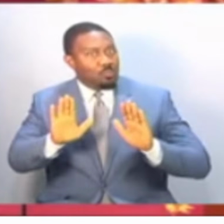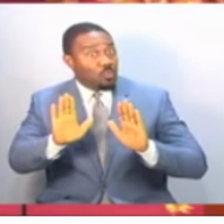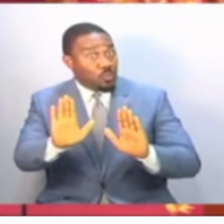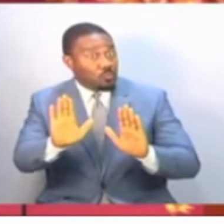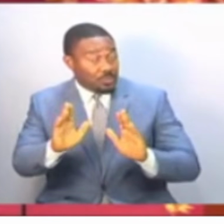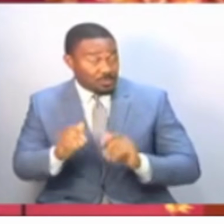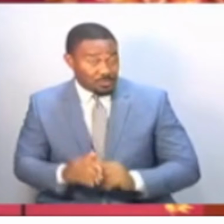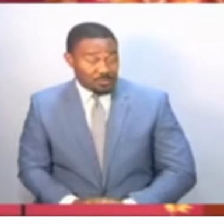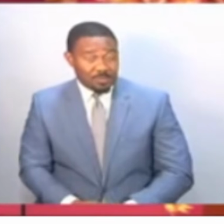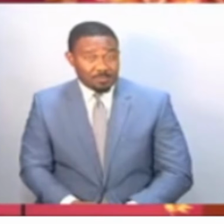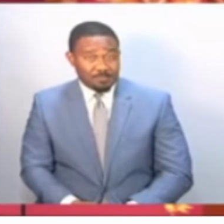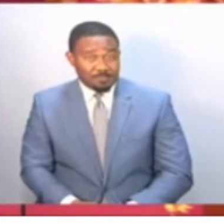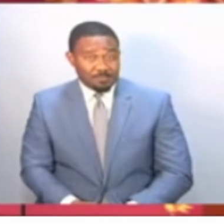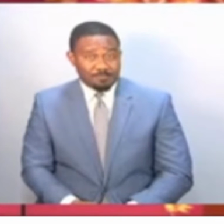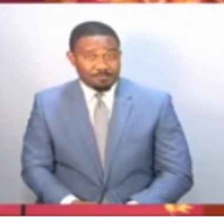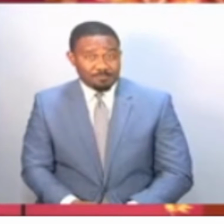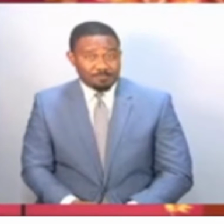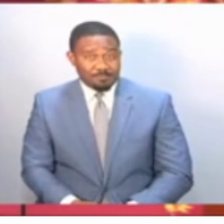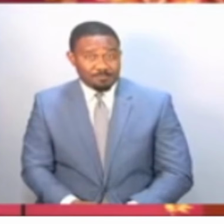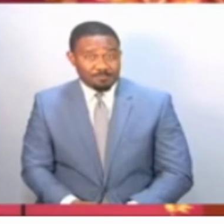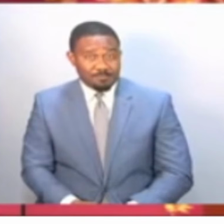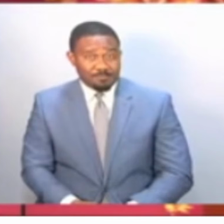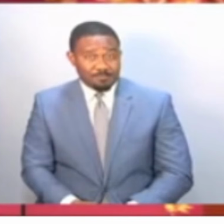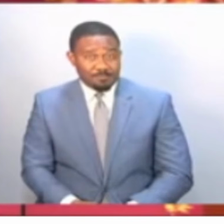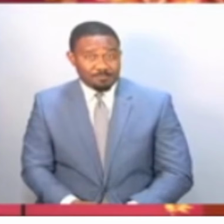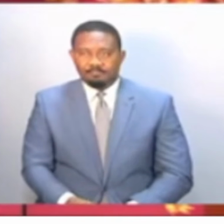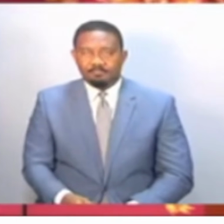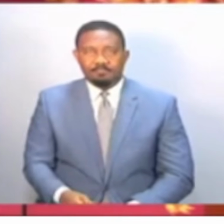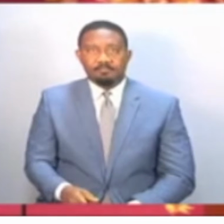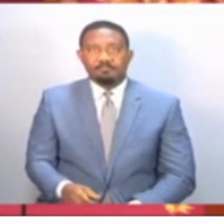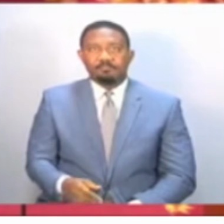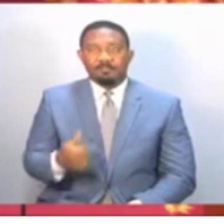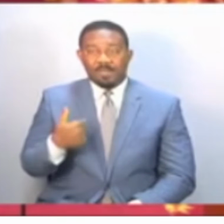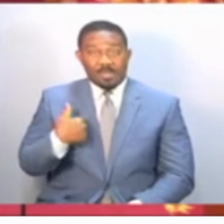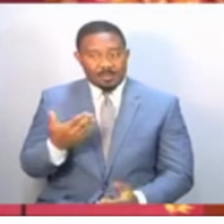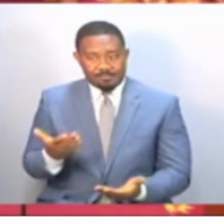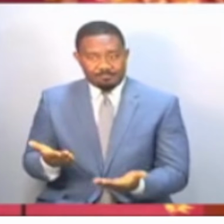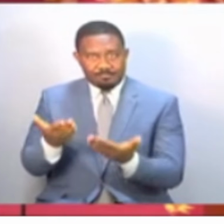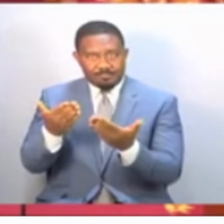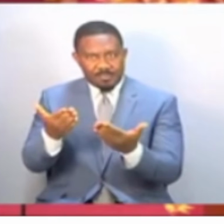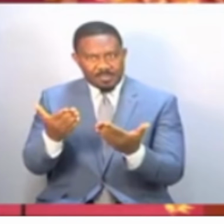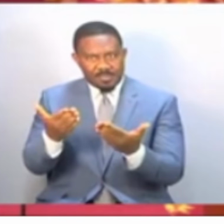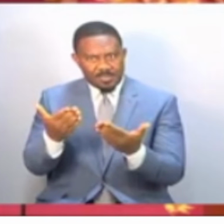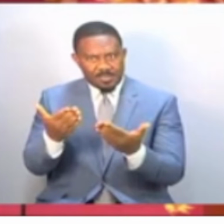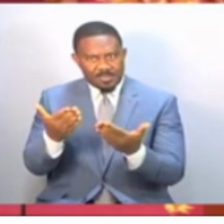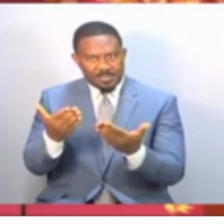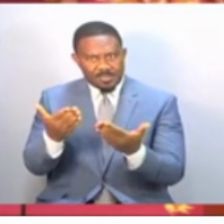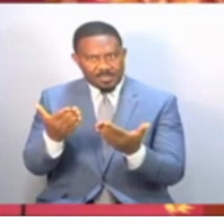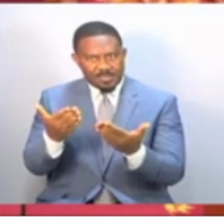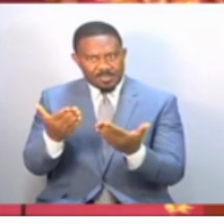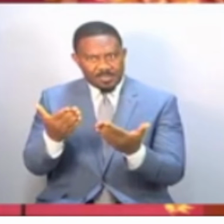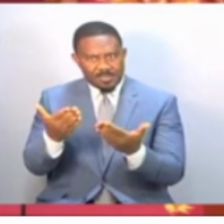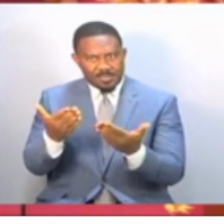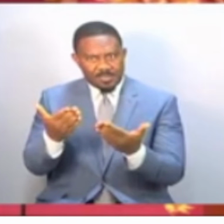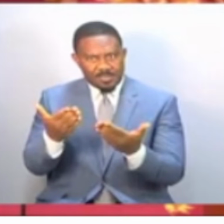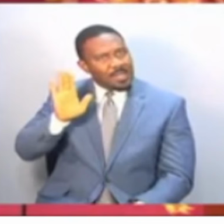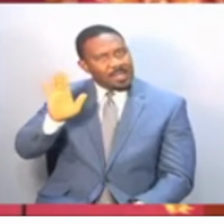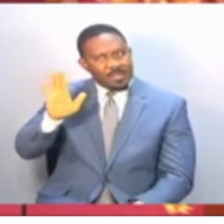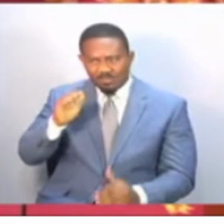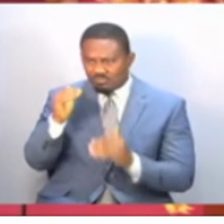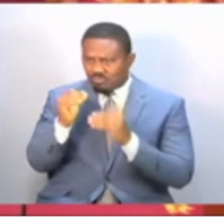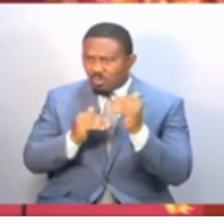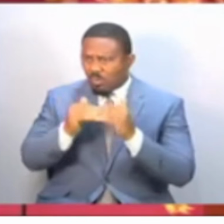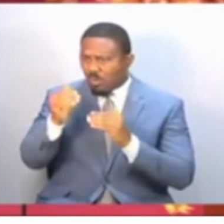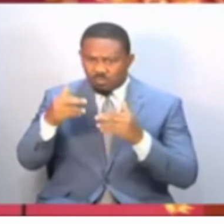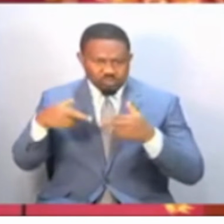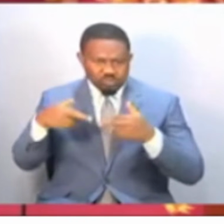Speaker, honourable members of this august House, I present to you an update of President Mohammed's flagship infrastructure development project,